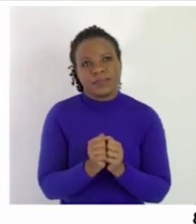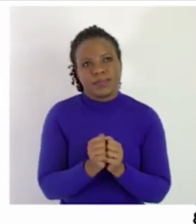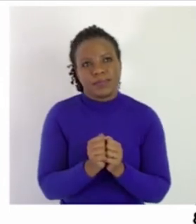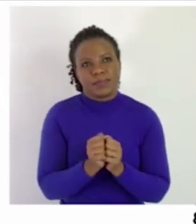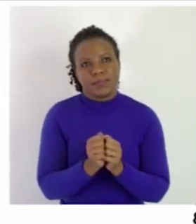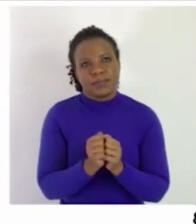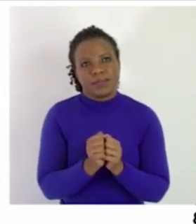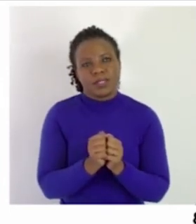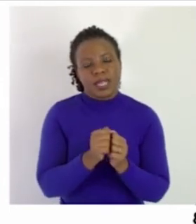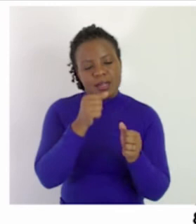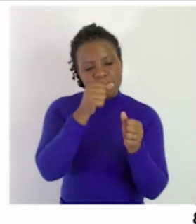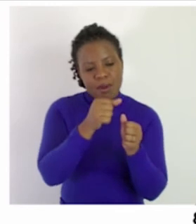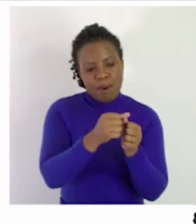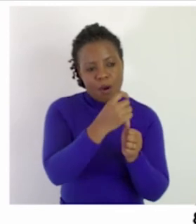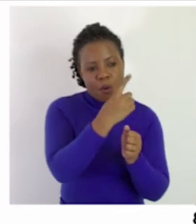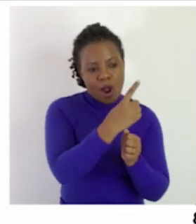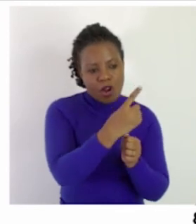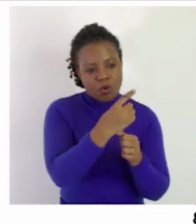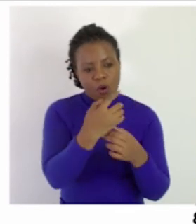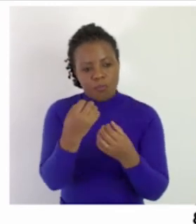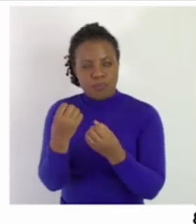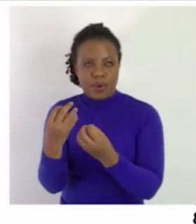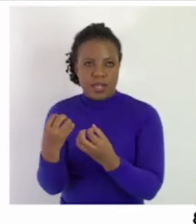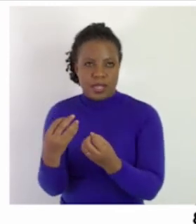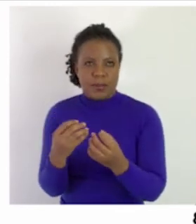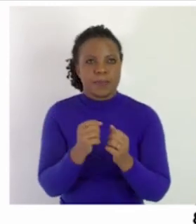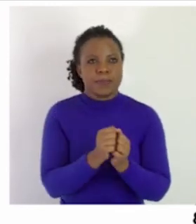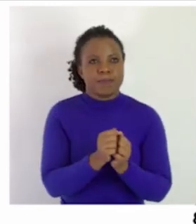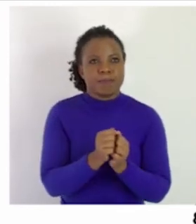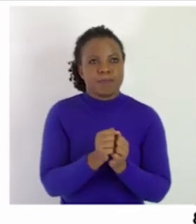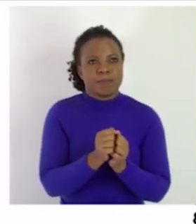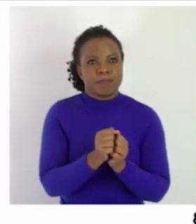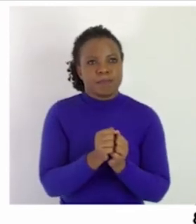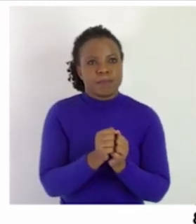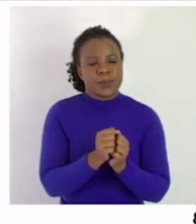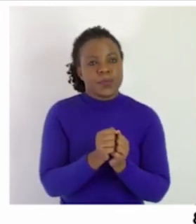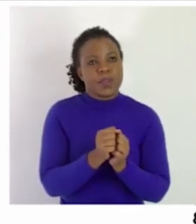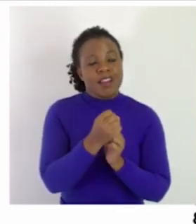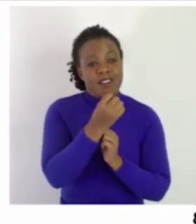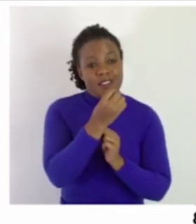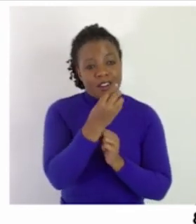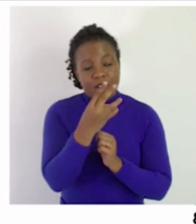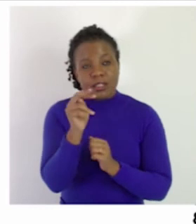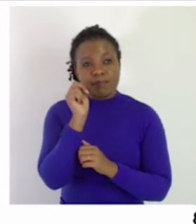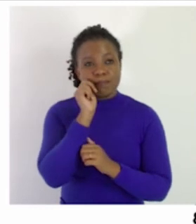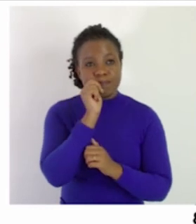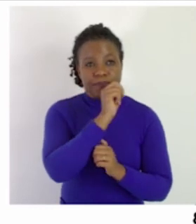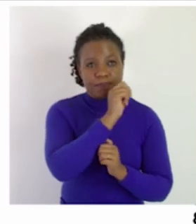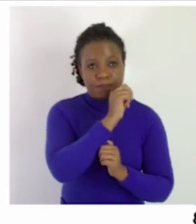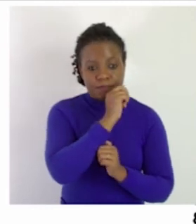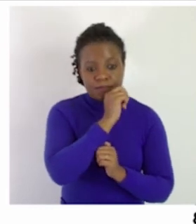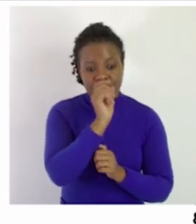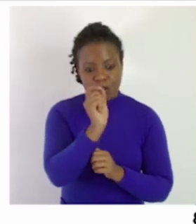remember the singular and plural. Now, for countable nouns, we said you put